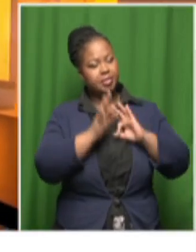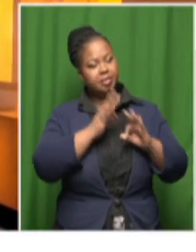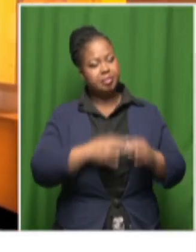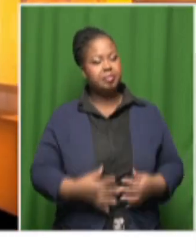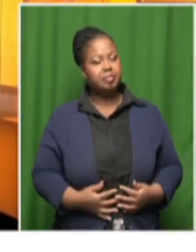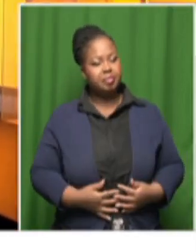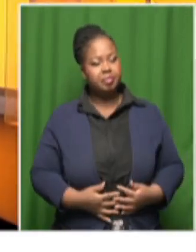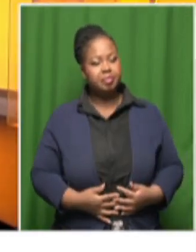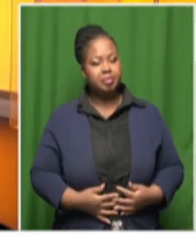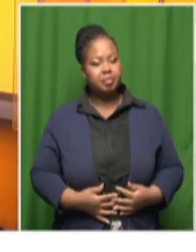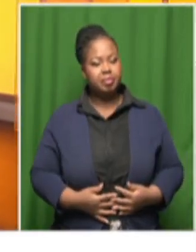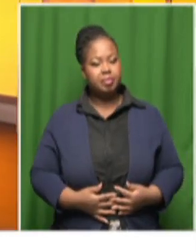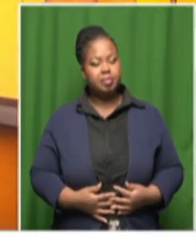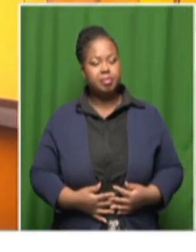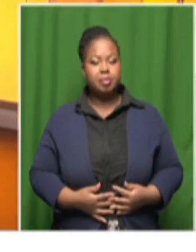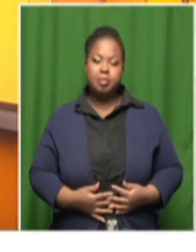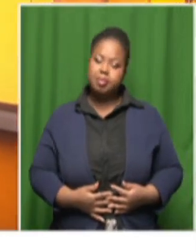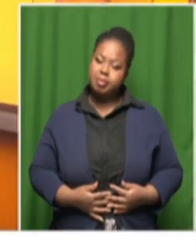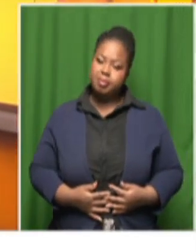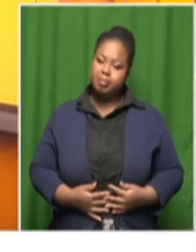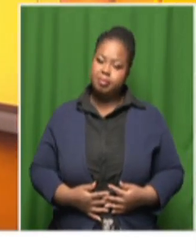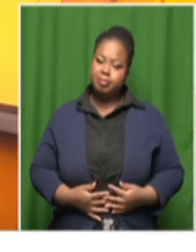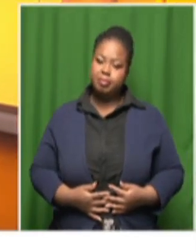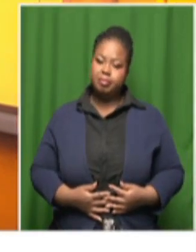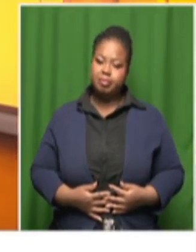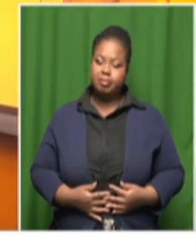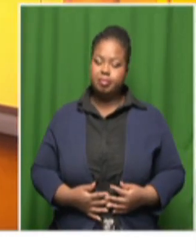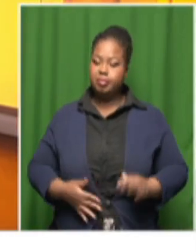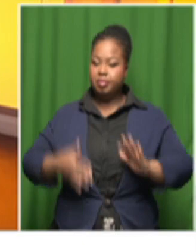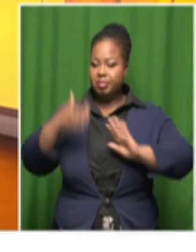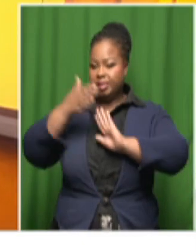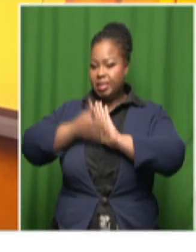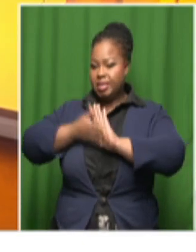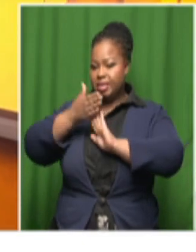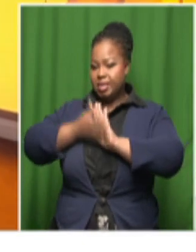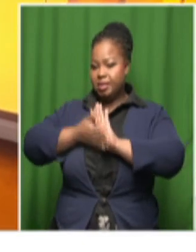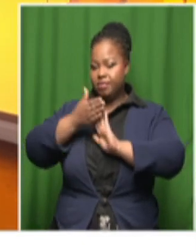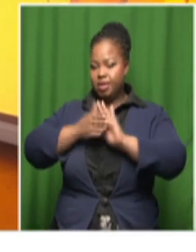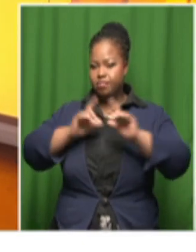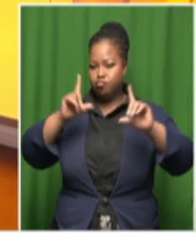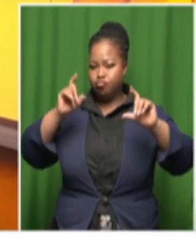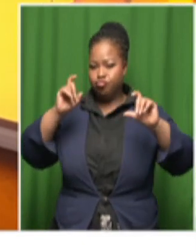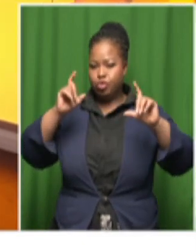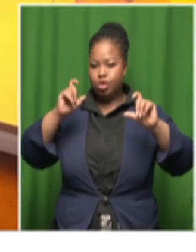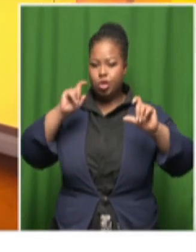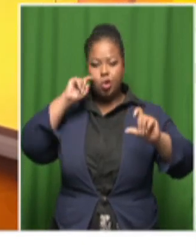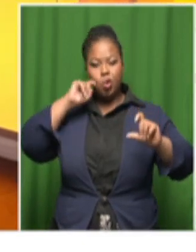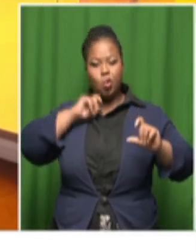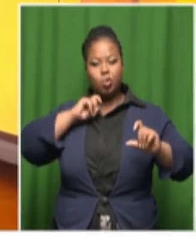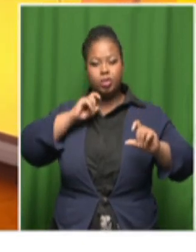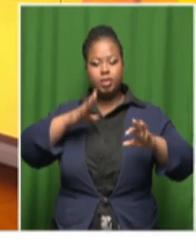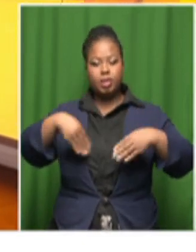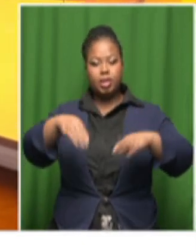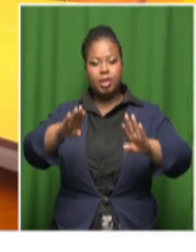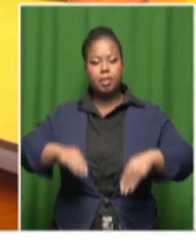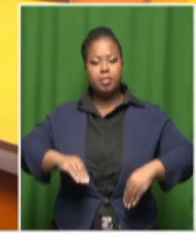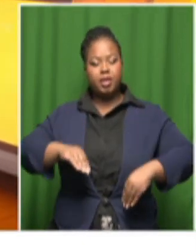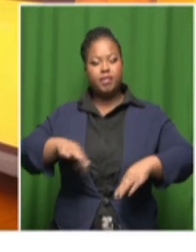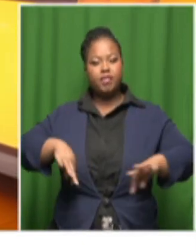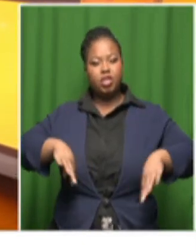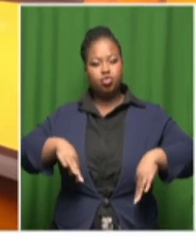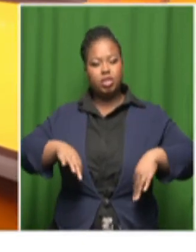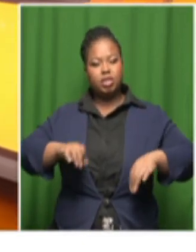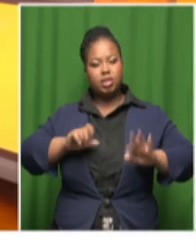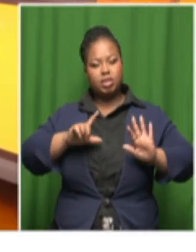that. So the cover itself is a photograph of an old carpet factory on